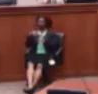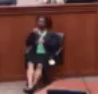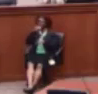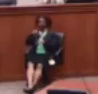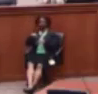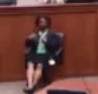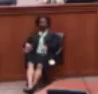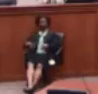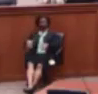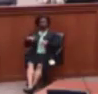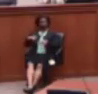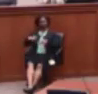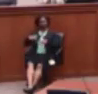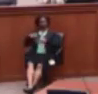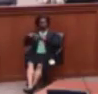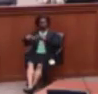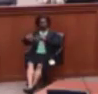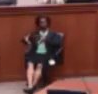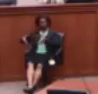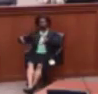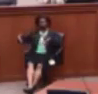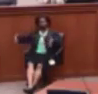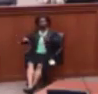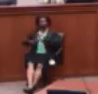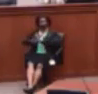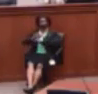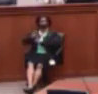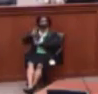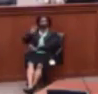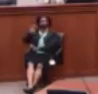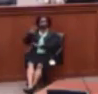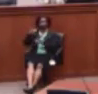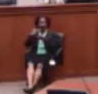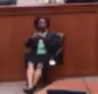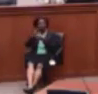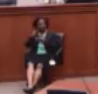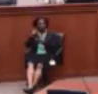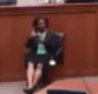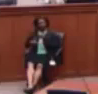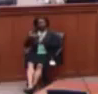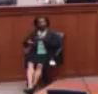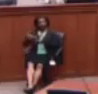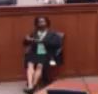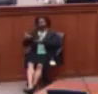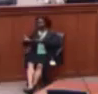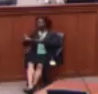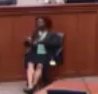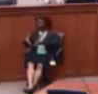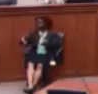This is certainly the direction we need to be moving, and it's really good to see it moving in that direction, especially at the rate that it's increasing.